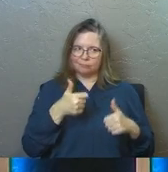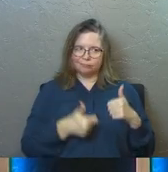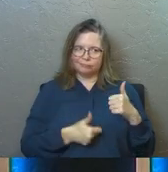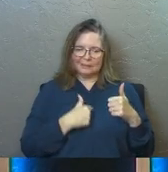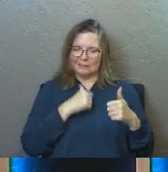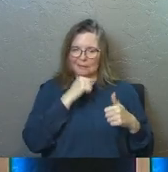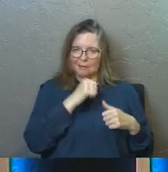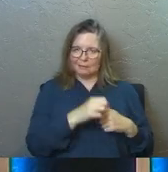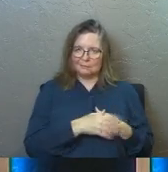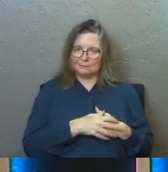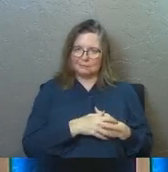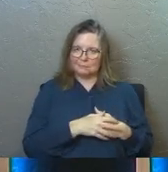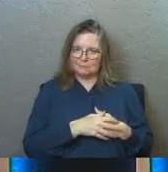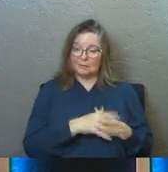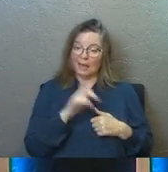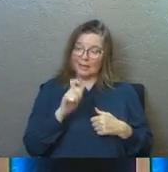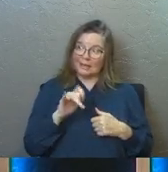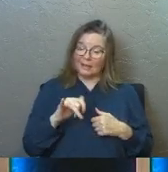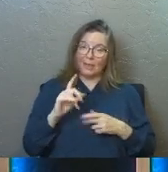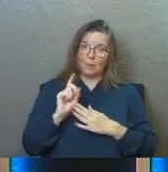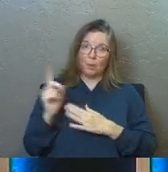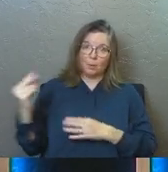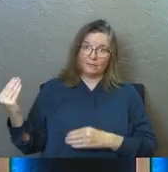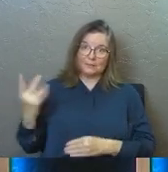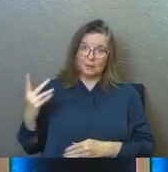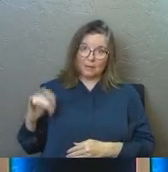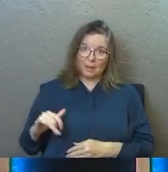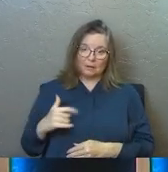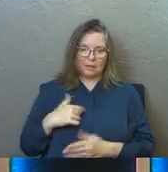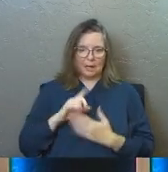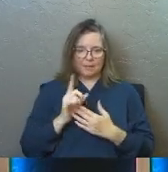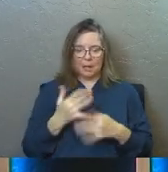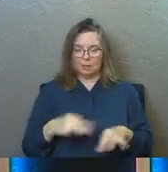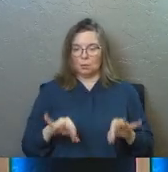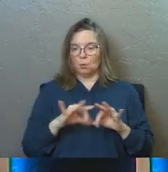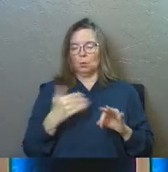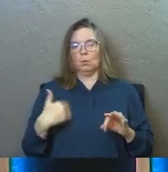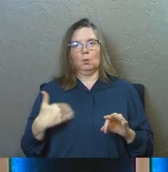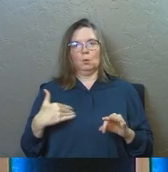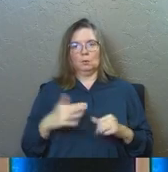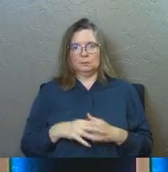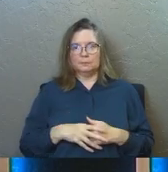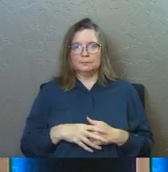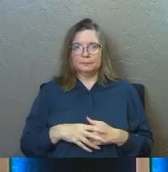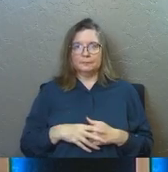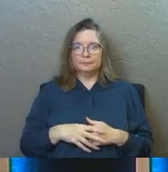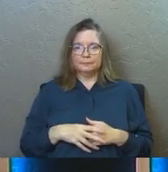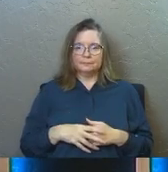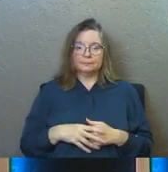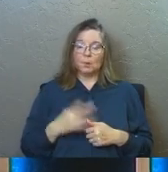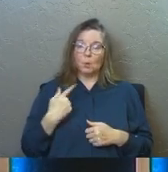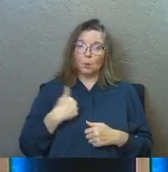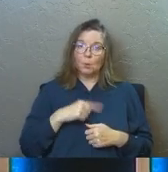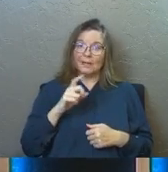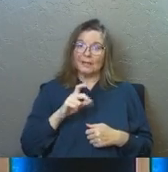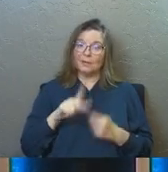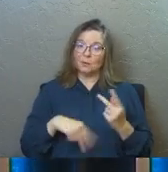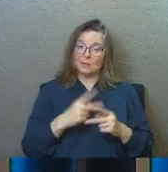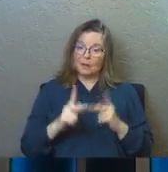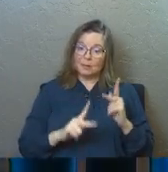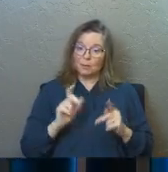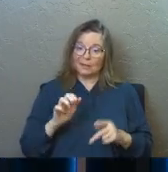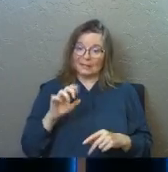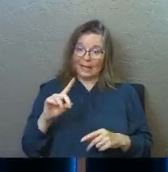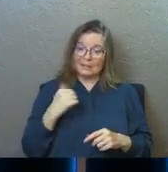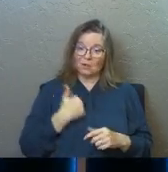ever. I needed that moment. And it meant the world. It means the world now. We need those people. We